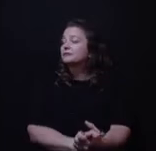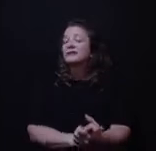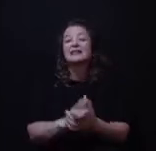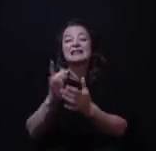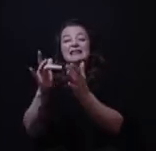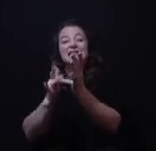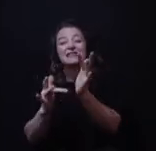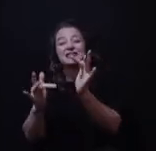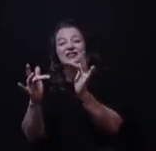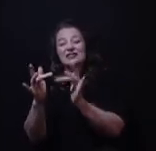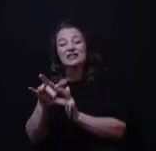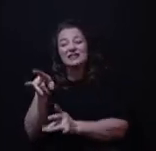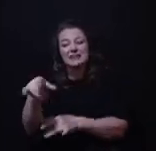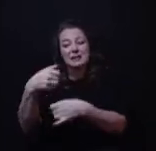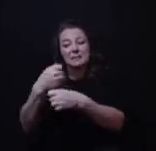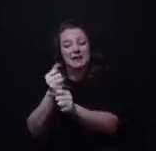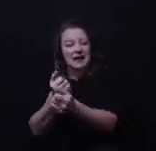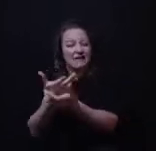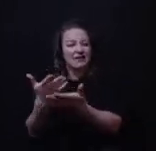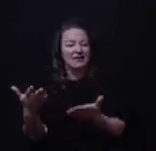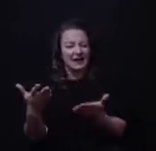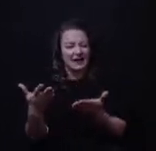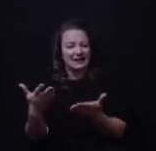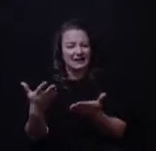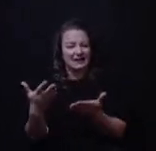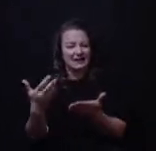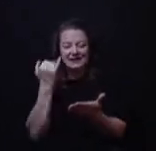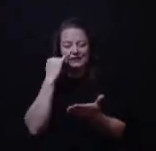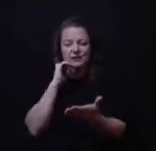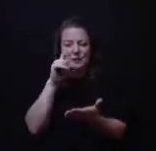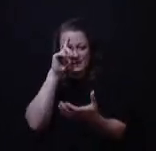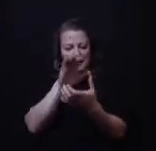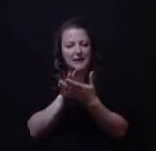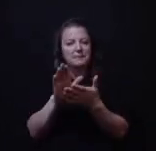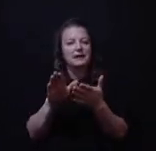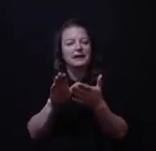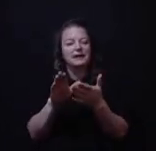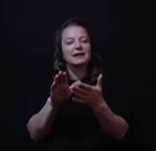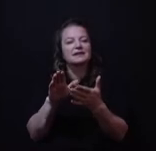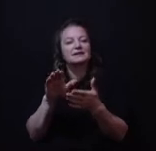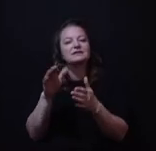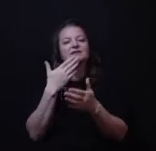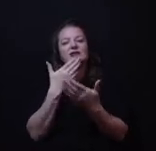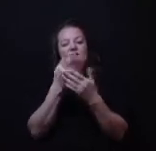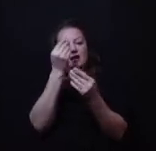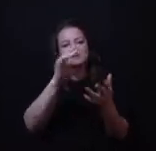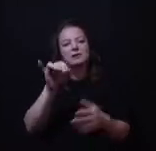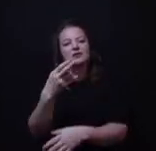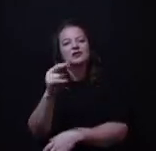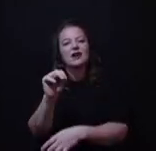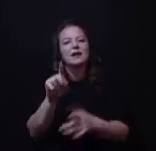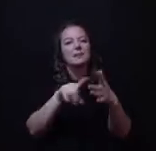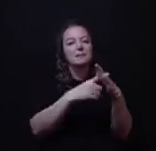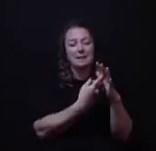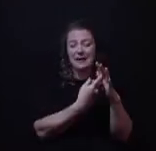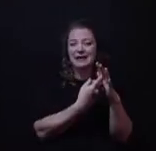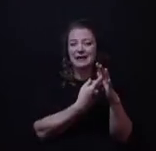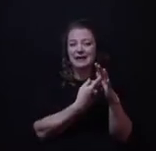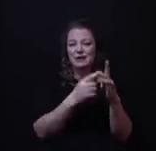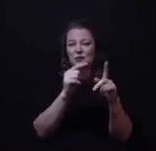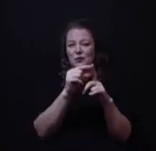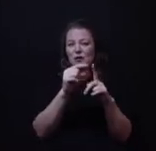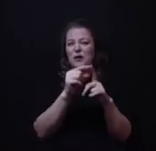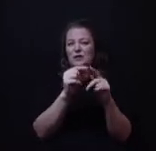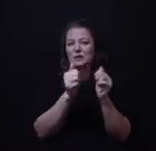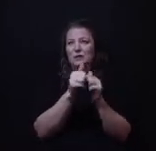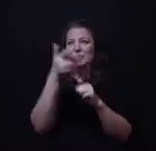Jesus made everything. If you don't believe me, read the opening to the Gospel of John. In the beginning was the Word, The Word was with God. The Word was God. All things